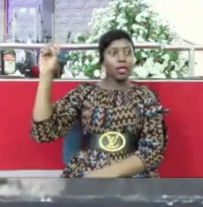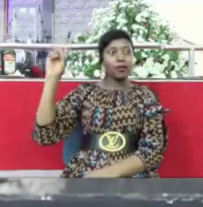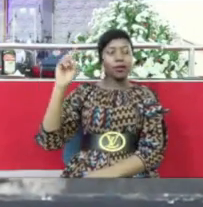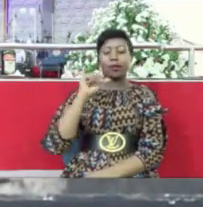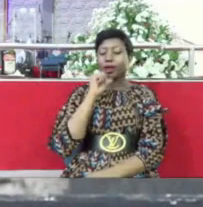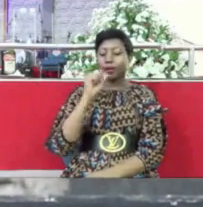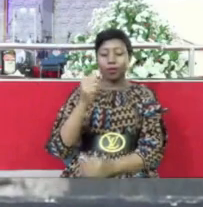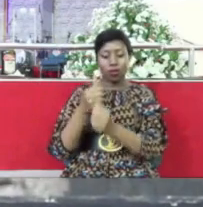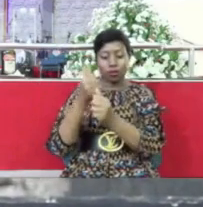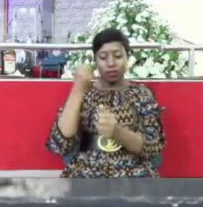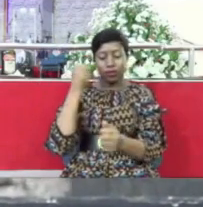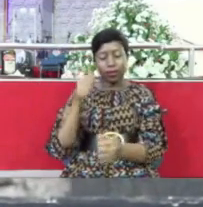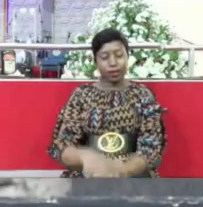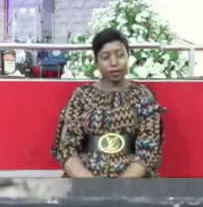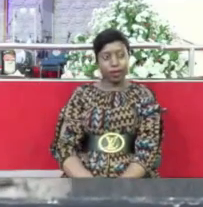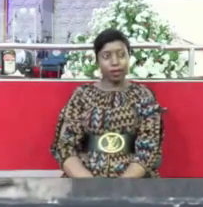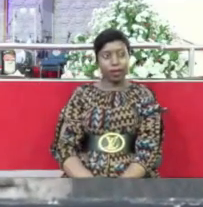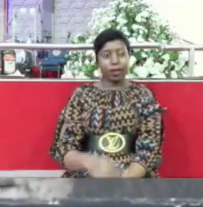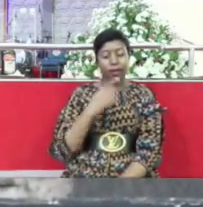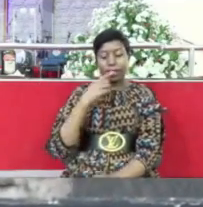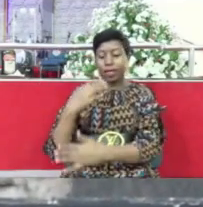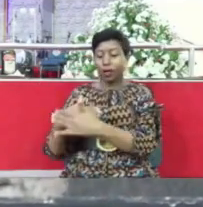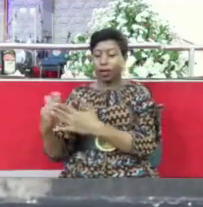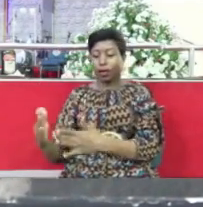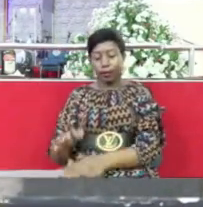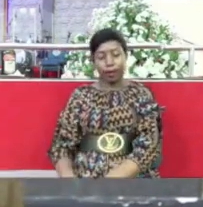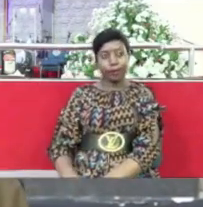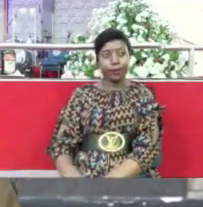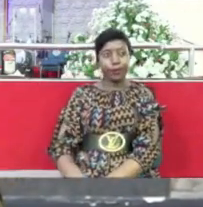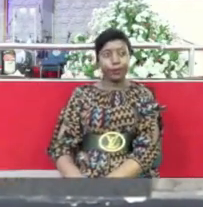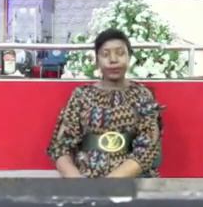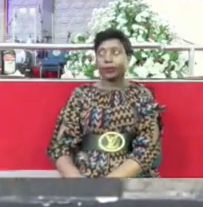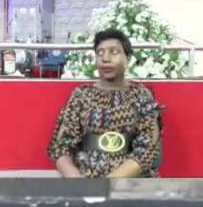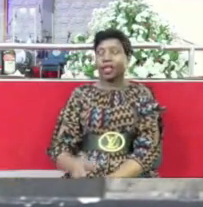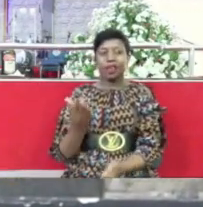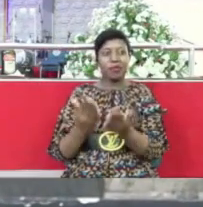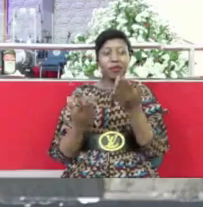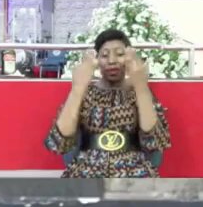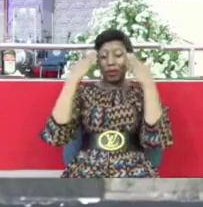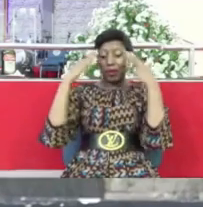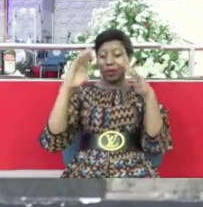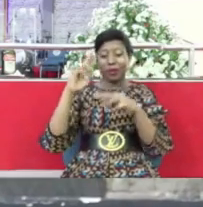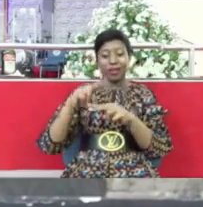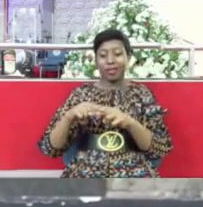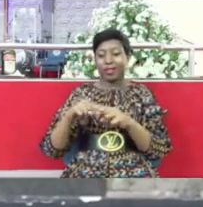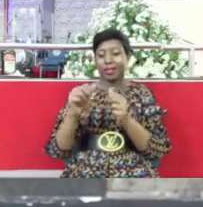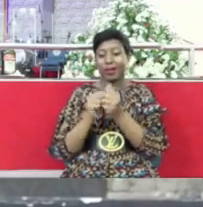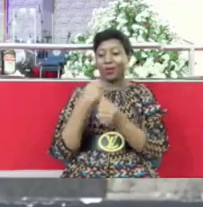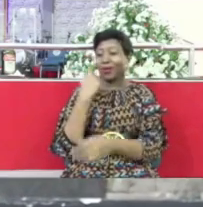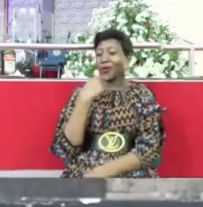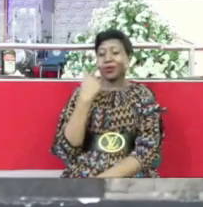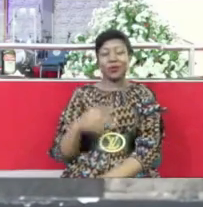rejected. Na sijakataliwa. Mwambie jirani yako, jirani, hata labda hujui unakaa na nani. You don't know whom you are sitting with. Wacha